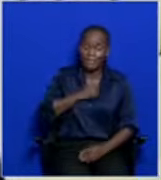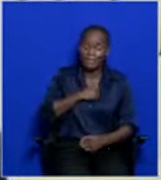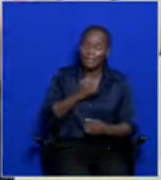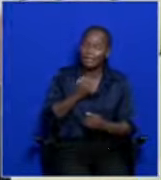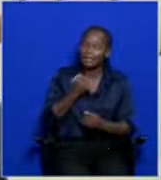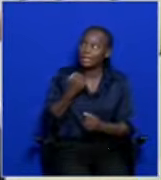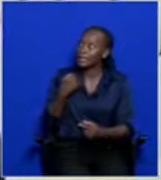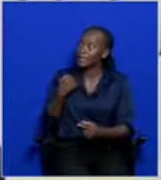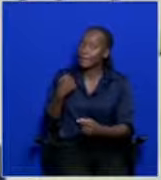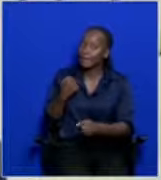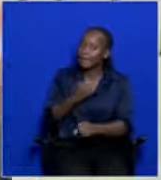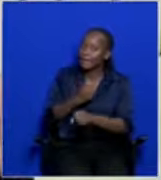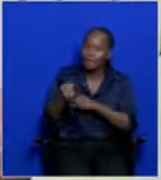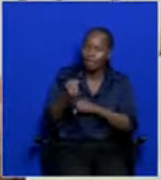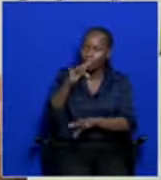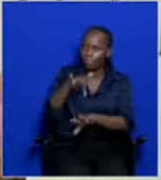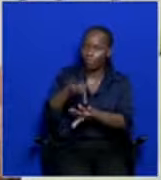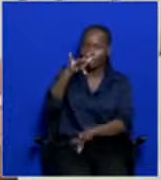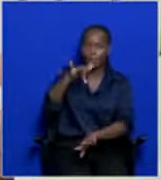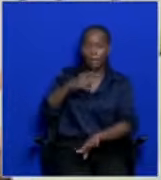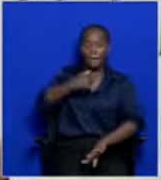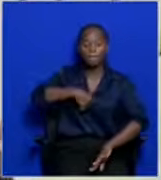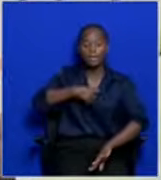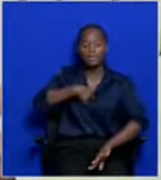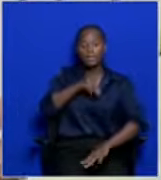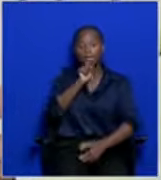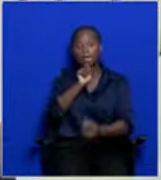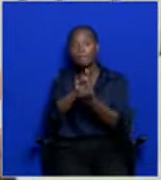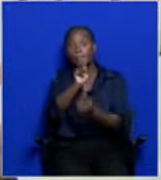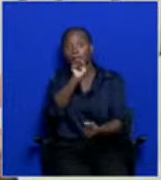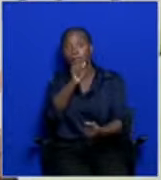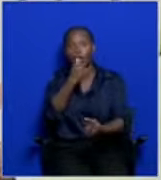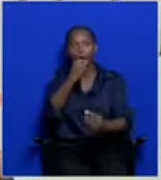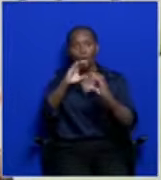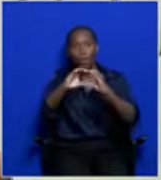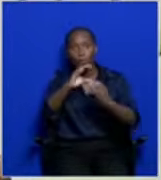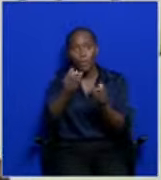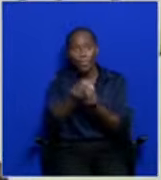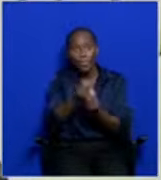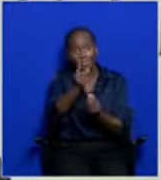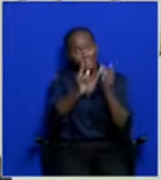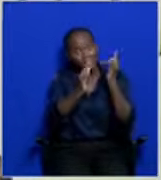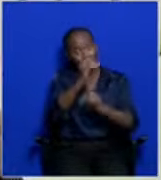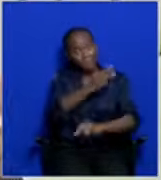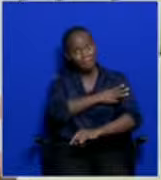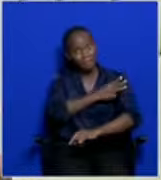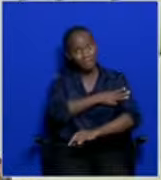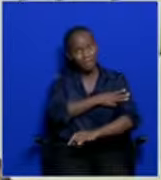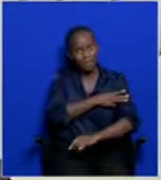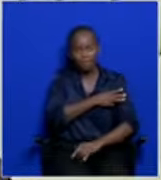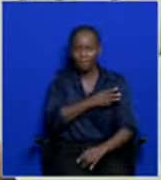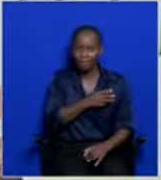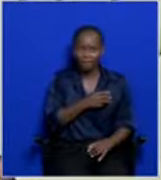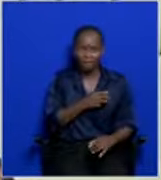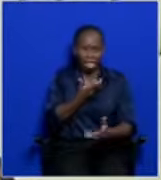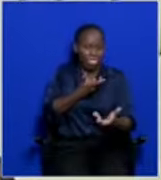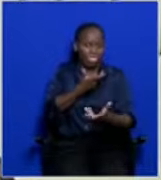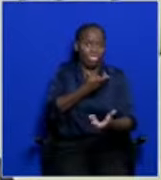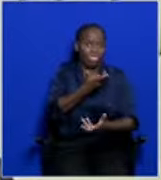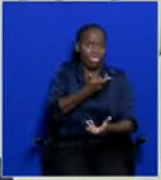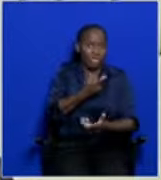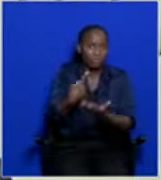have personally met, communicated with or interacted with her in